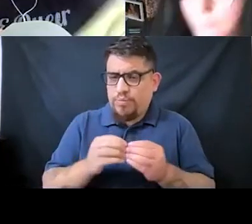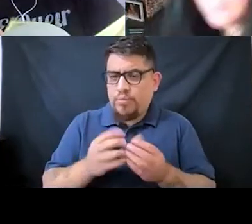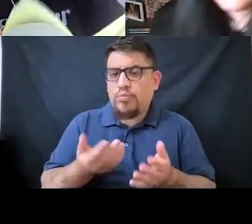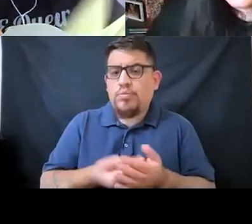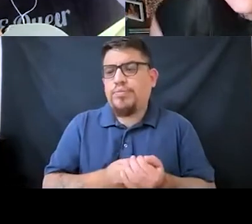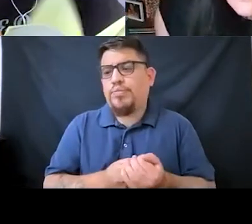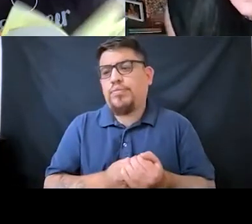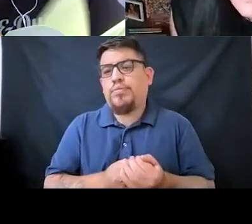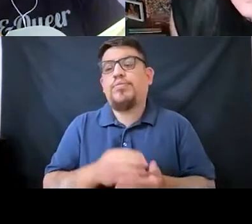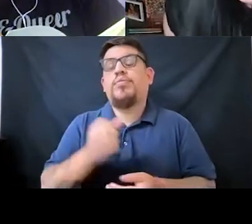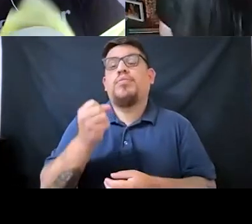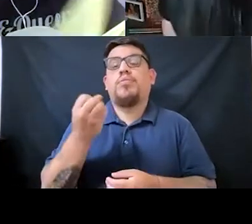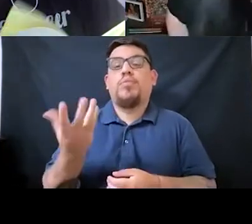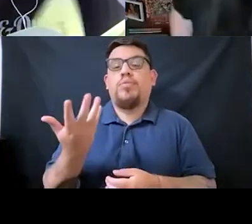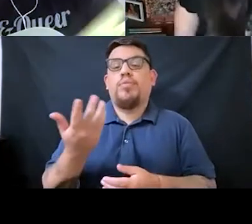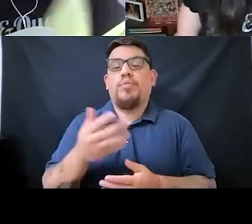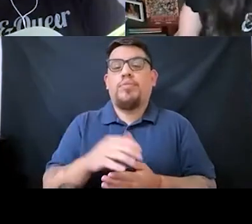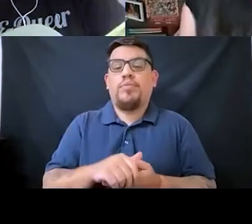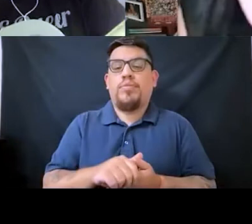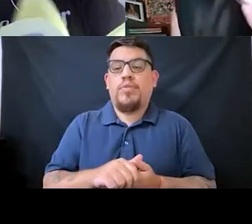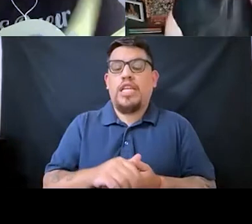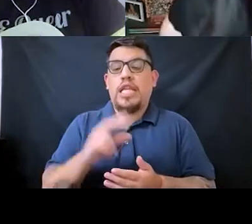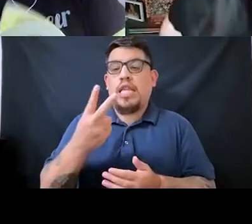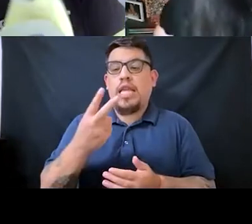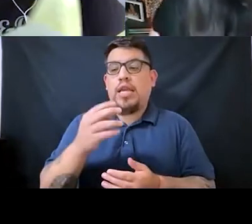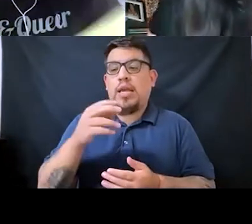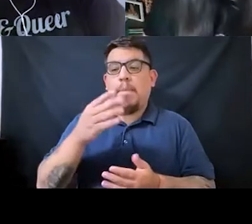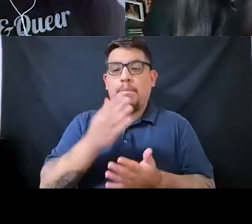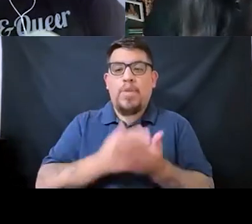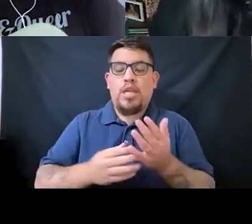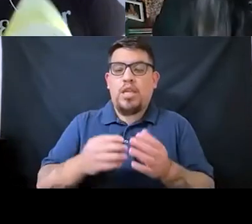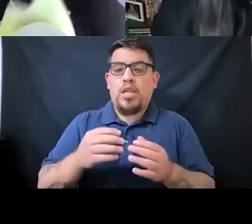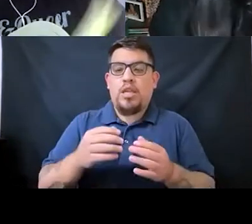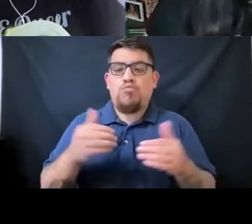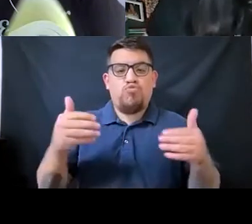Sure. So the second piece is called The Haunted House.